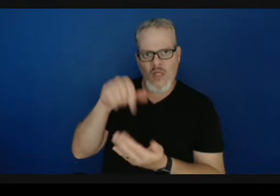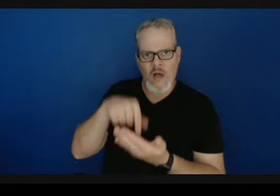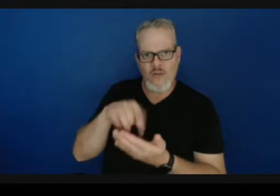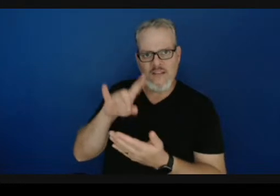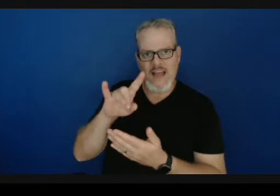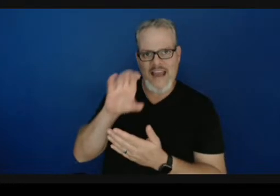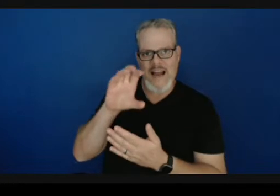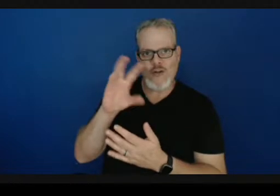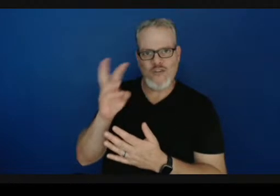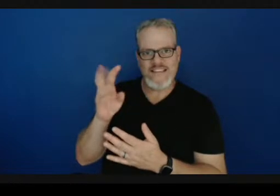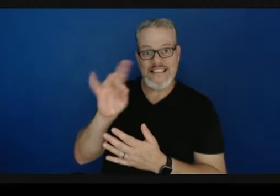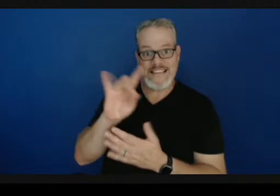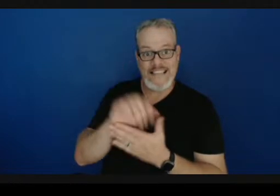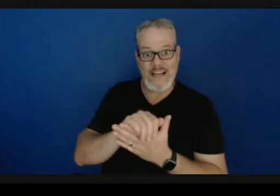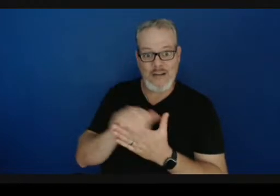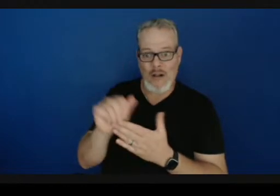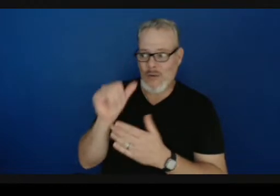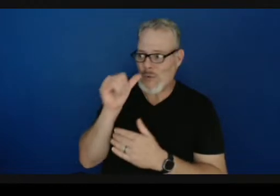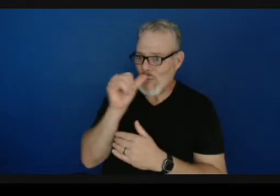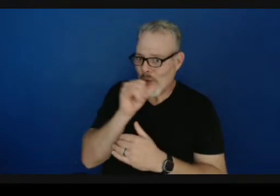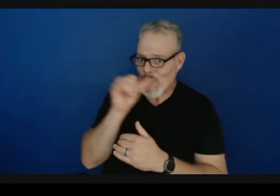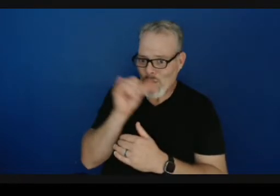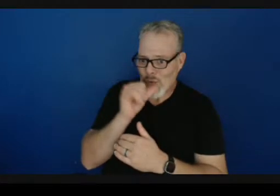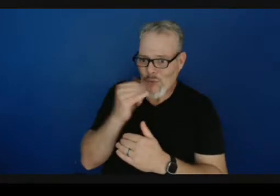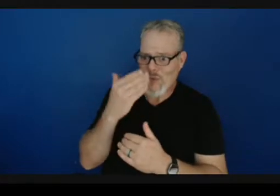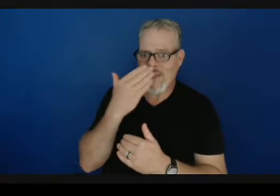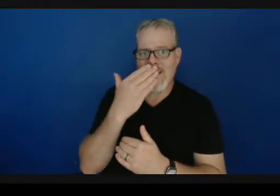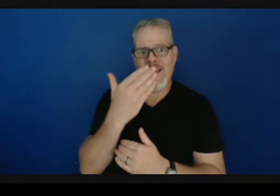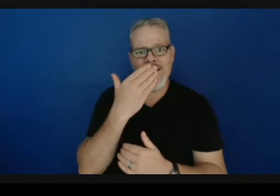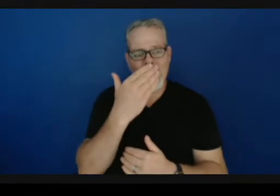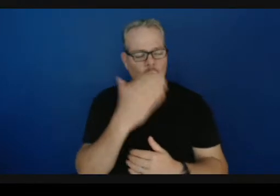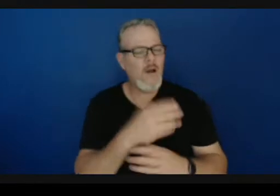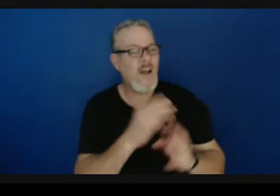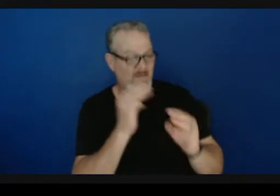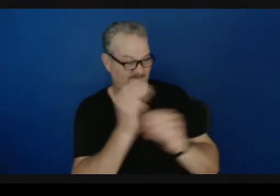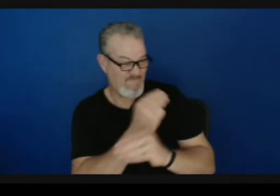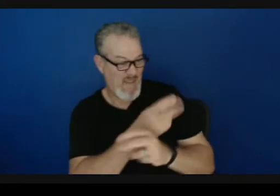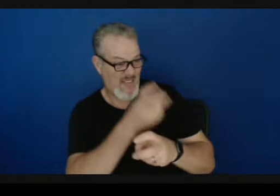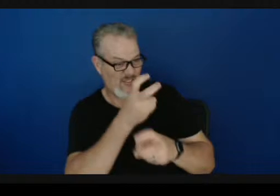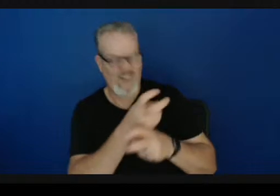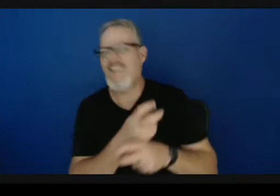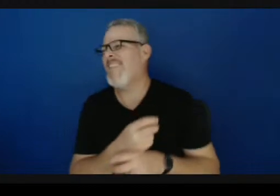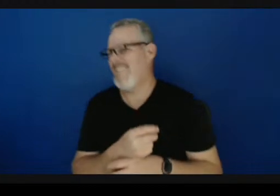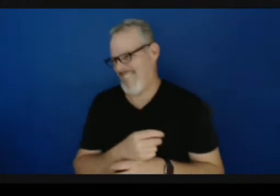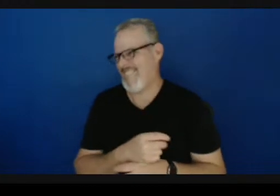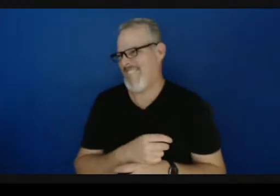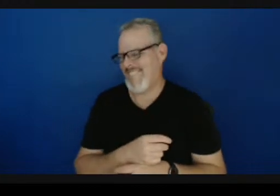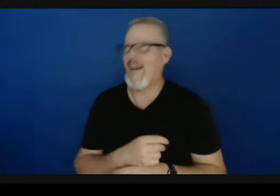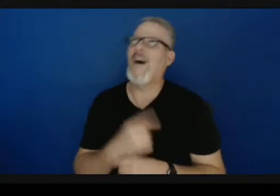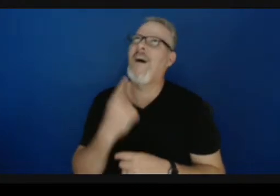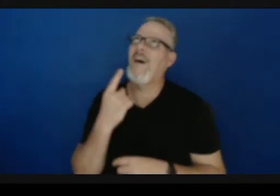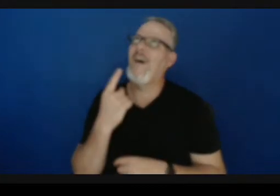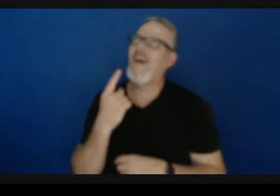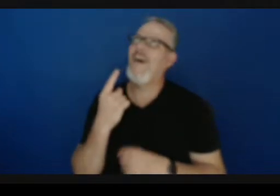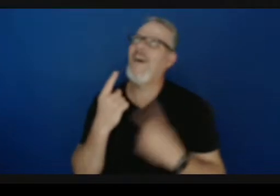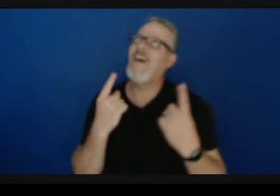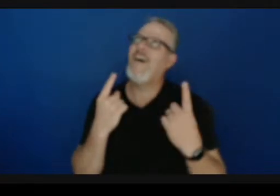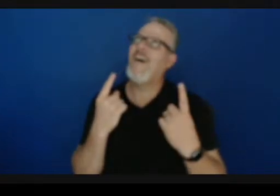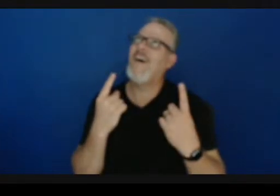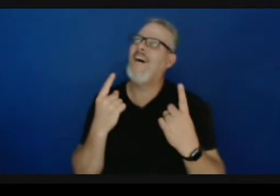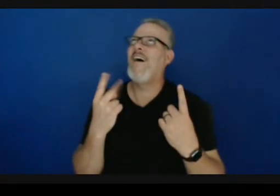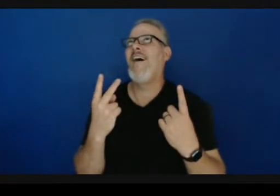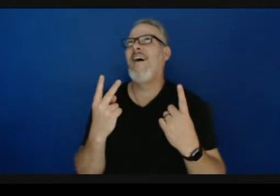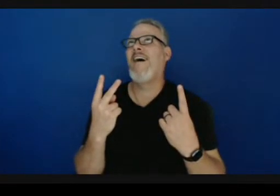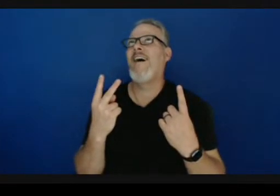So Math thank you very much. Know. What's that? Math is hard. Math is hard. Yeah. So thank you, everybody that